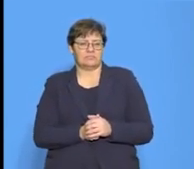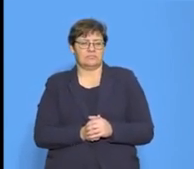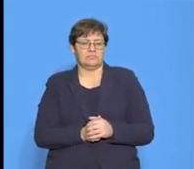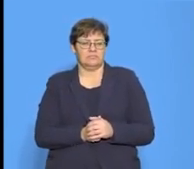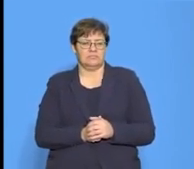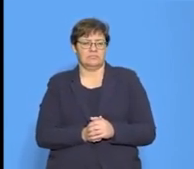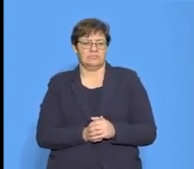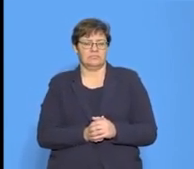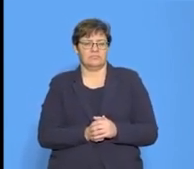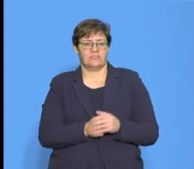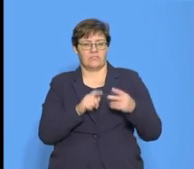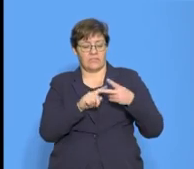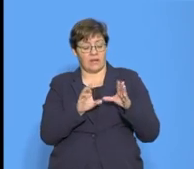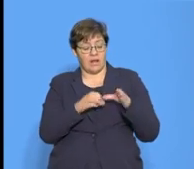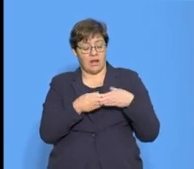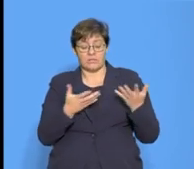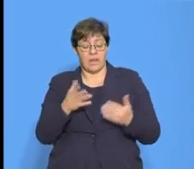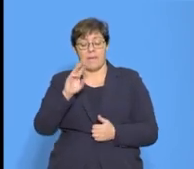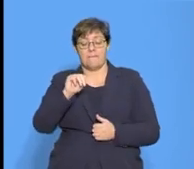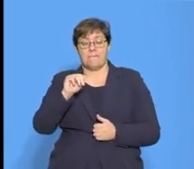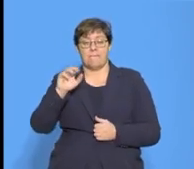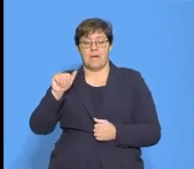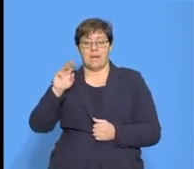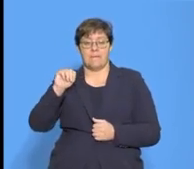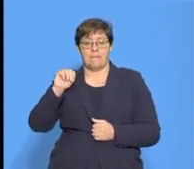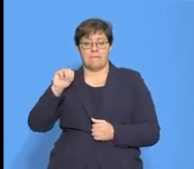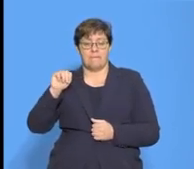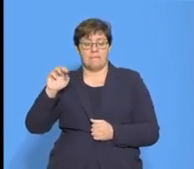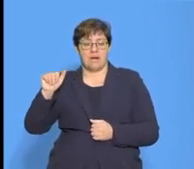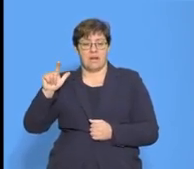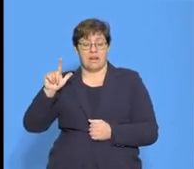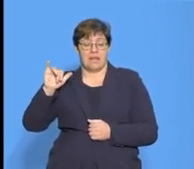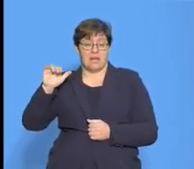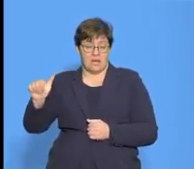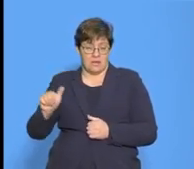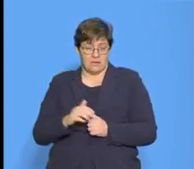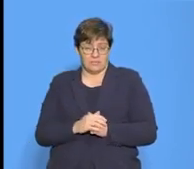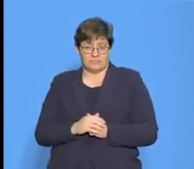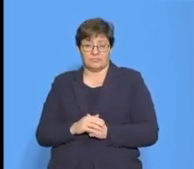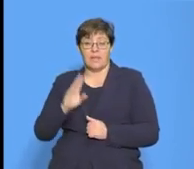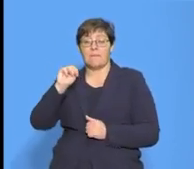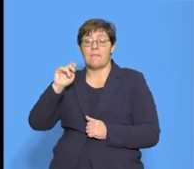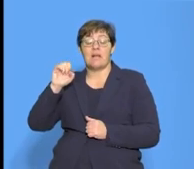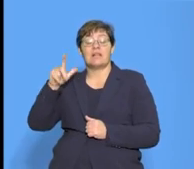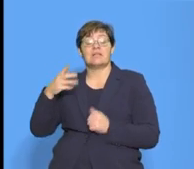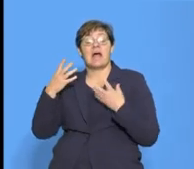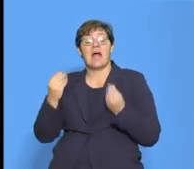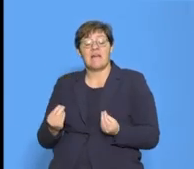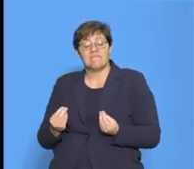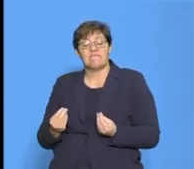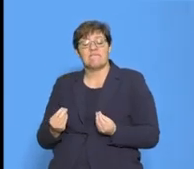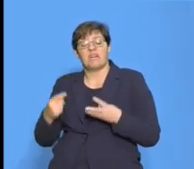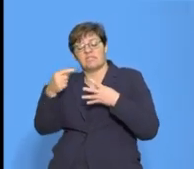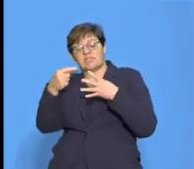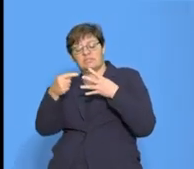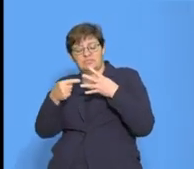the animal kingdom. In the class mammals, mammalia. And very important to remember is that mammals have